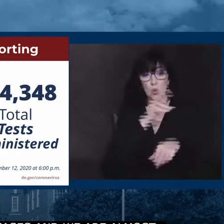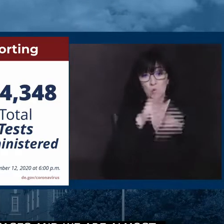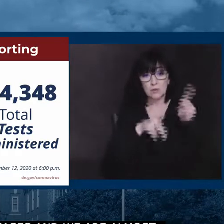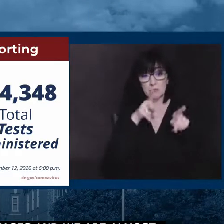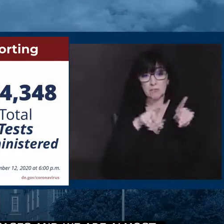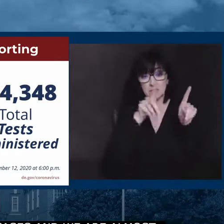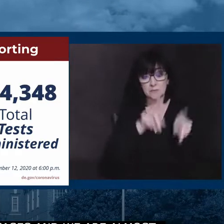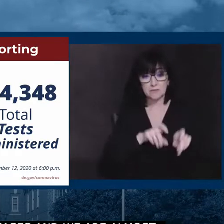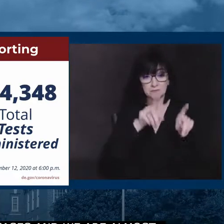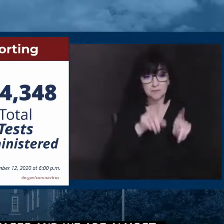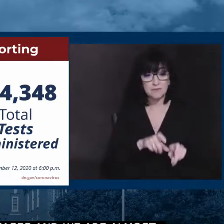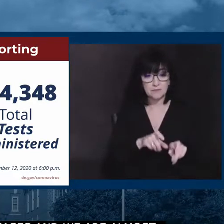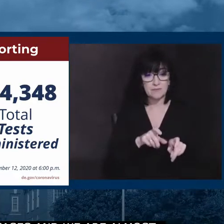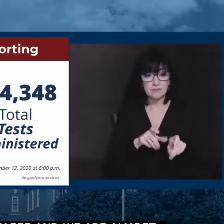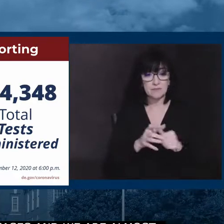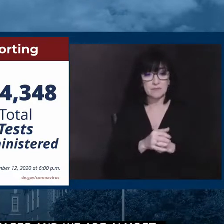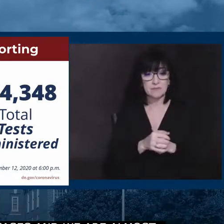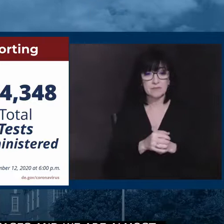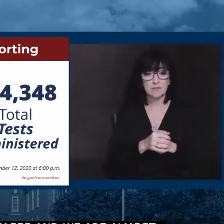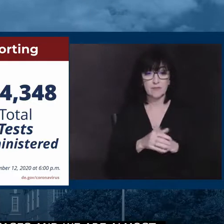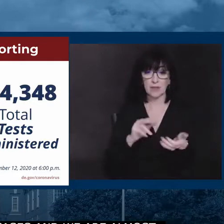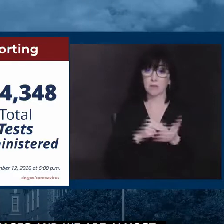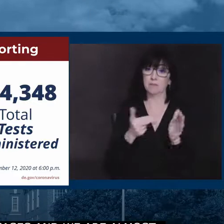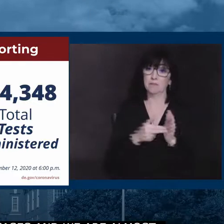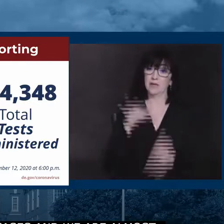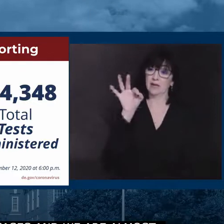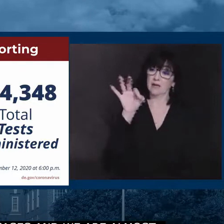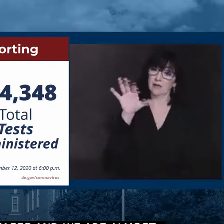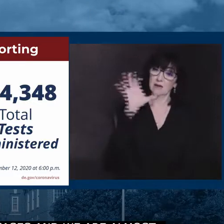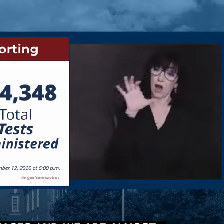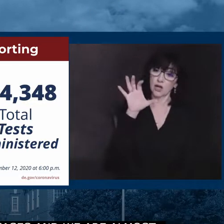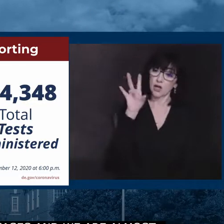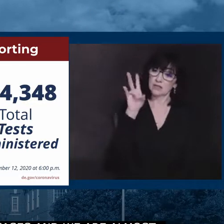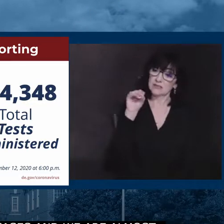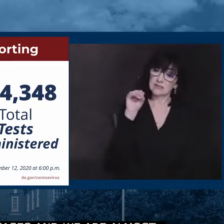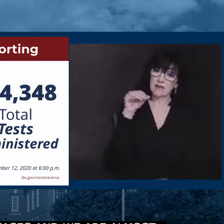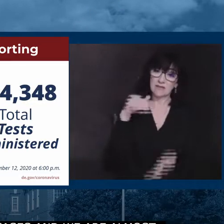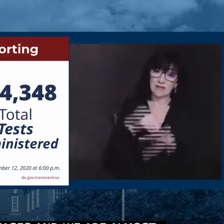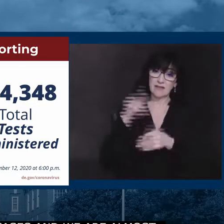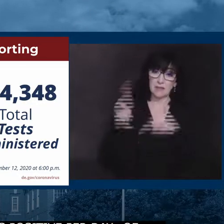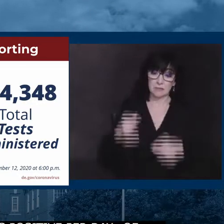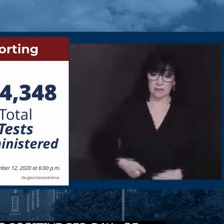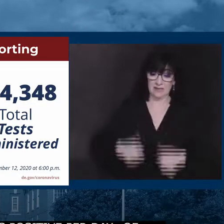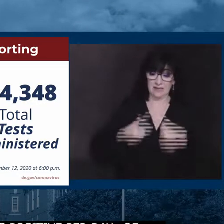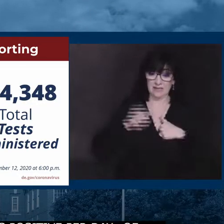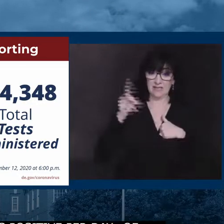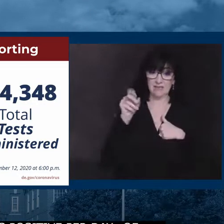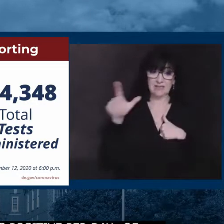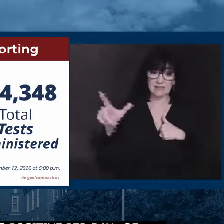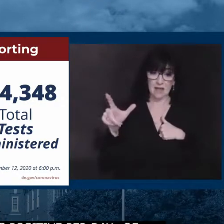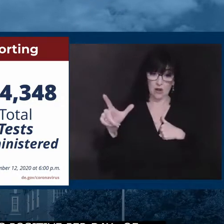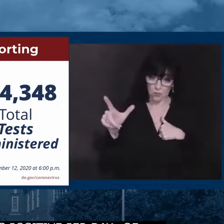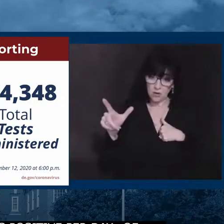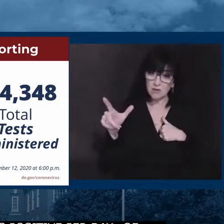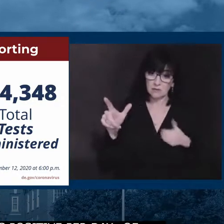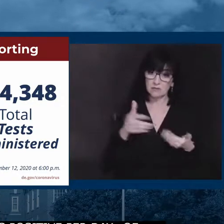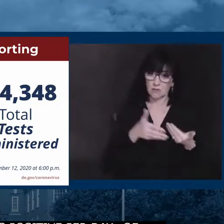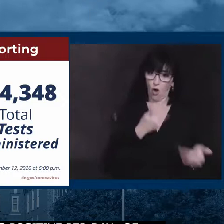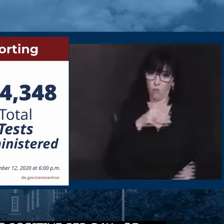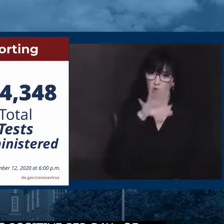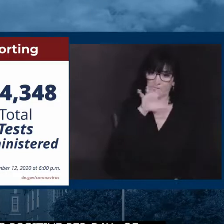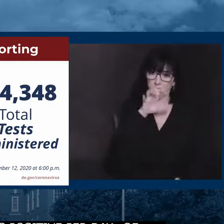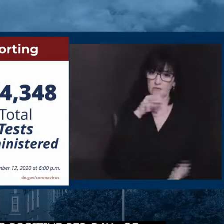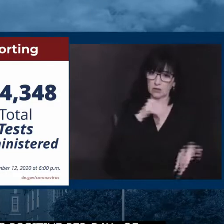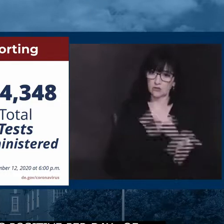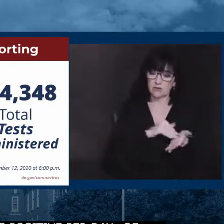the 970,000 Delawareans, we've got almost 500,000 of persons tested. Now, some of the